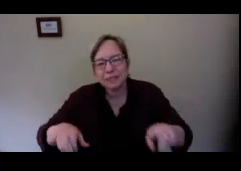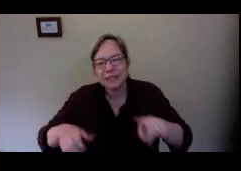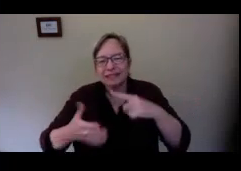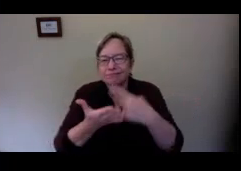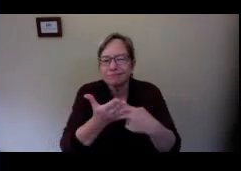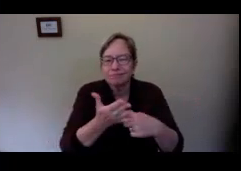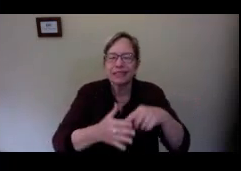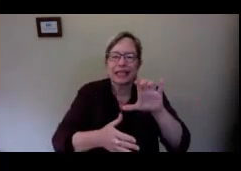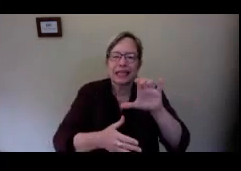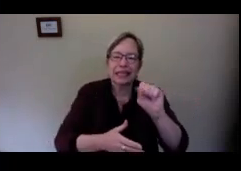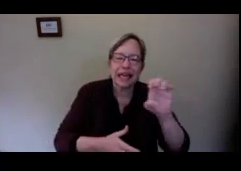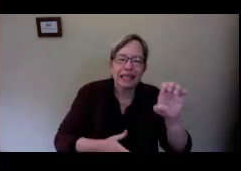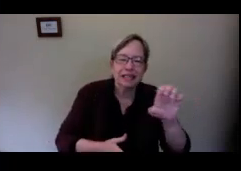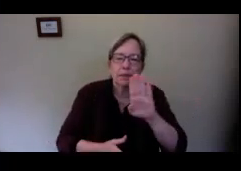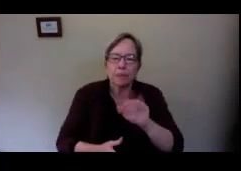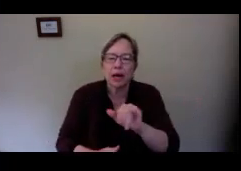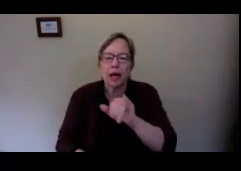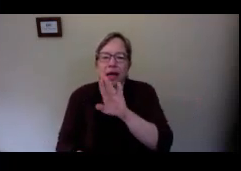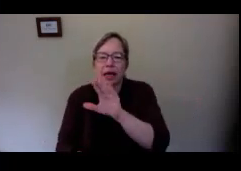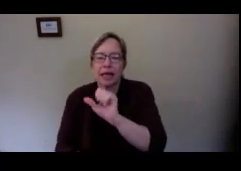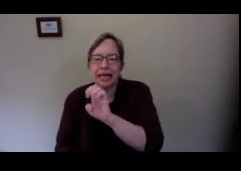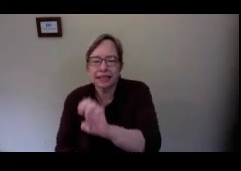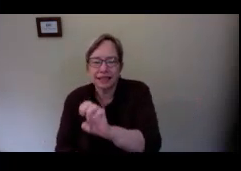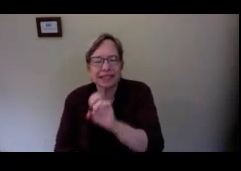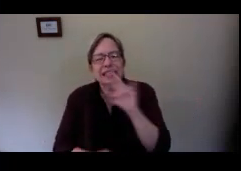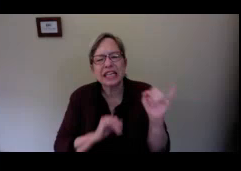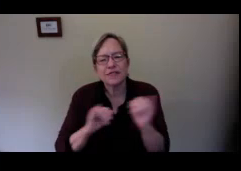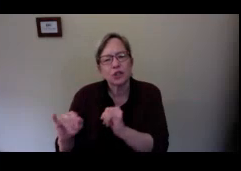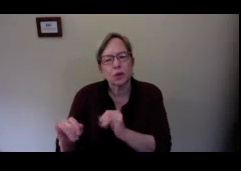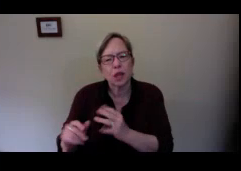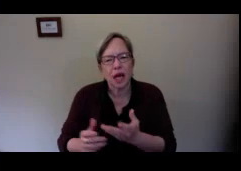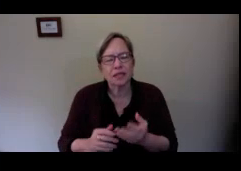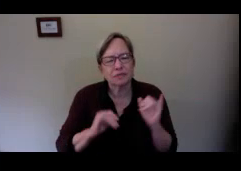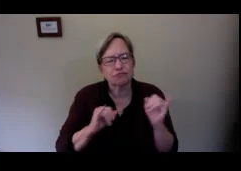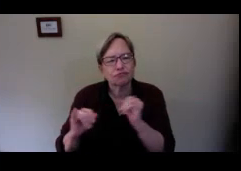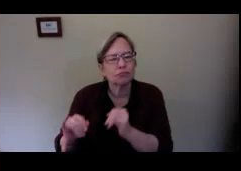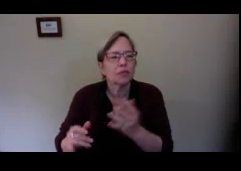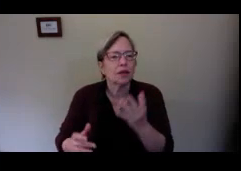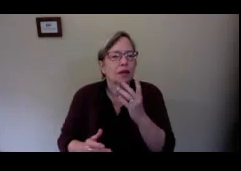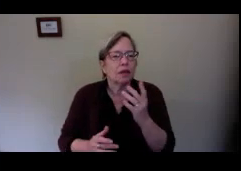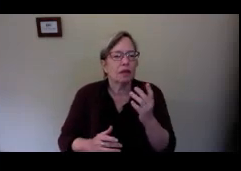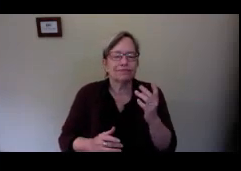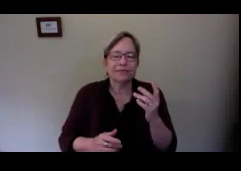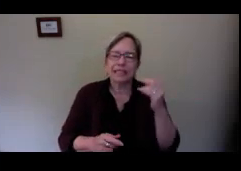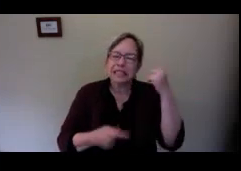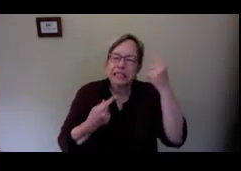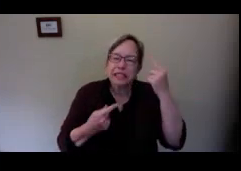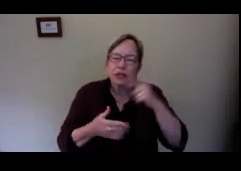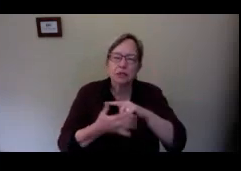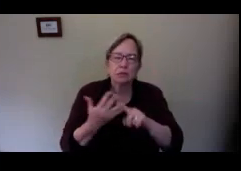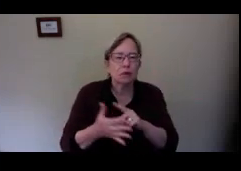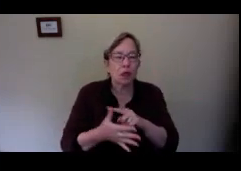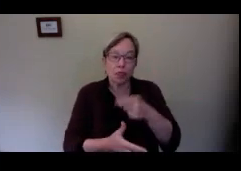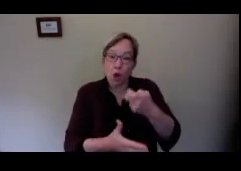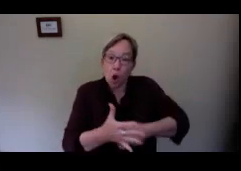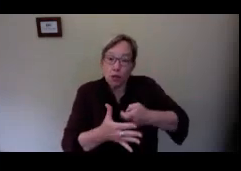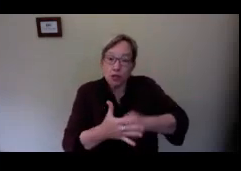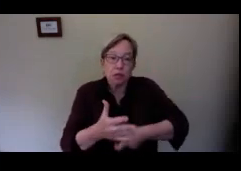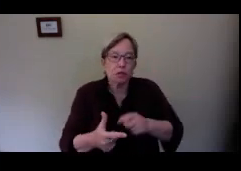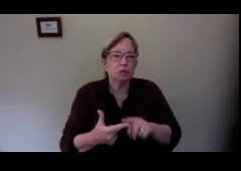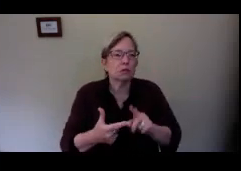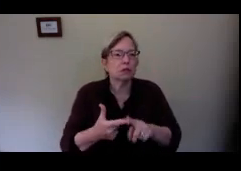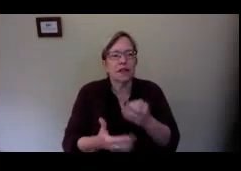Very important that this is individualized. So factors to consider: the cost of the accommodation requested, the financial